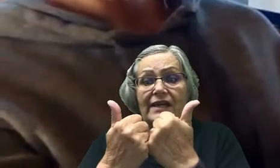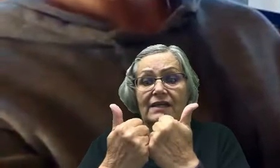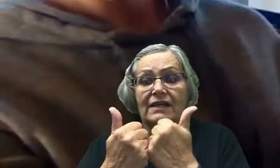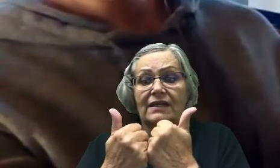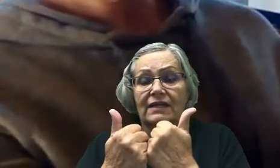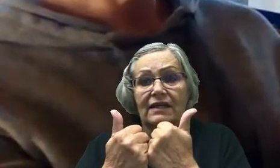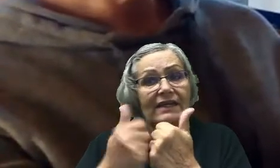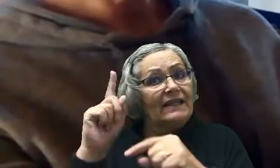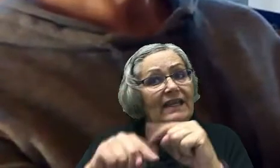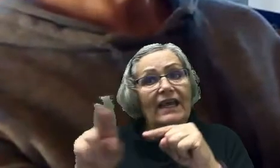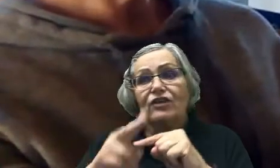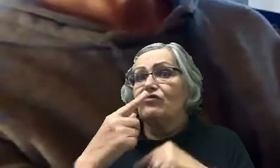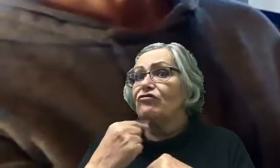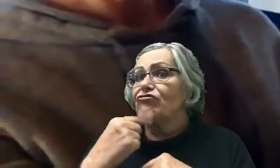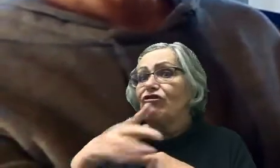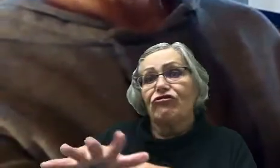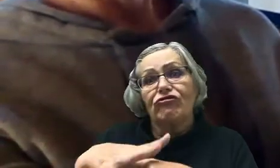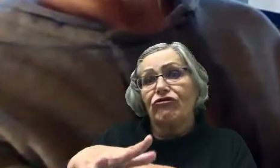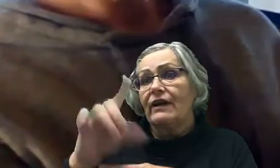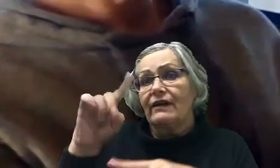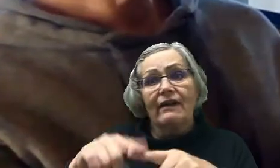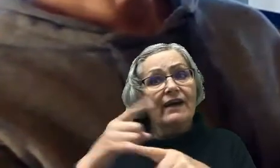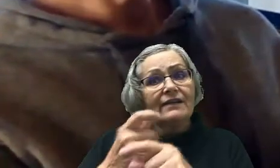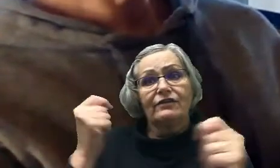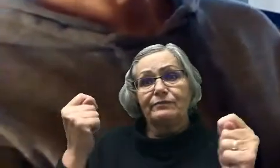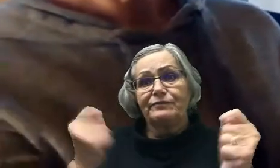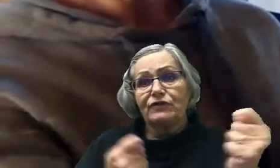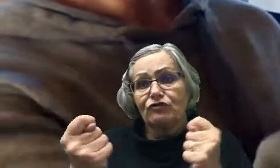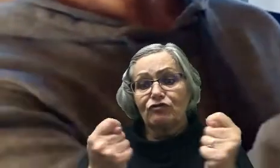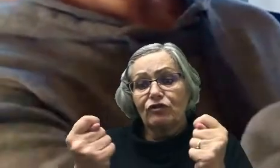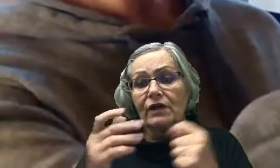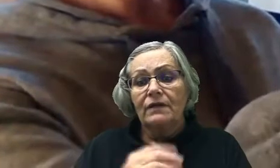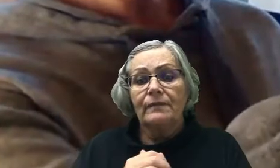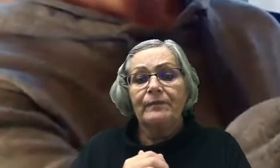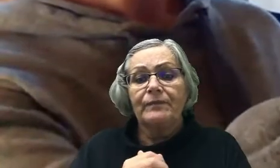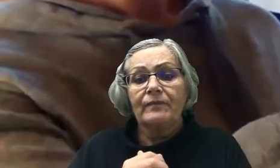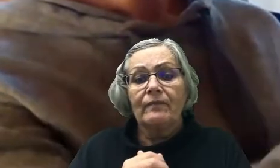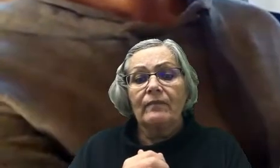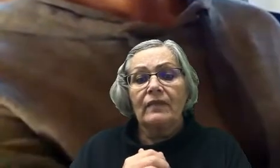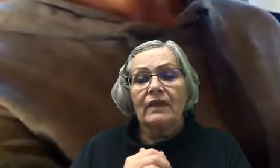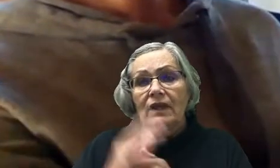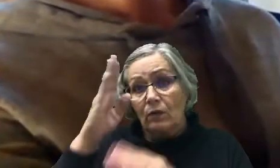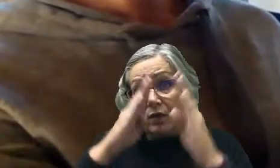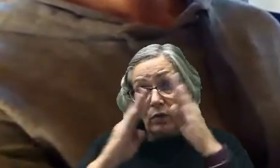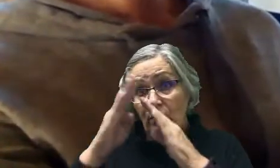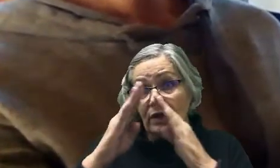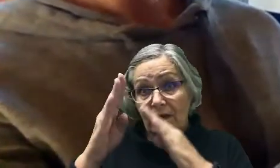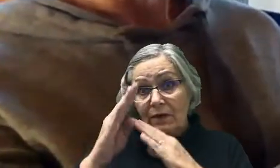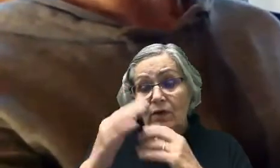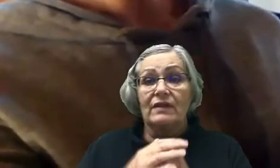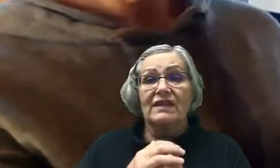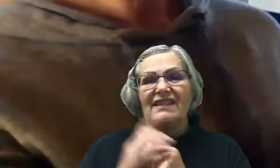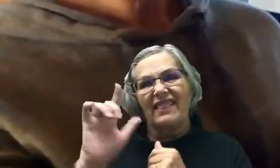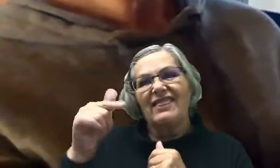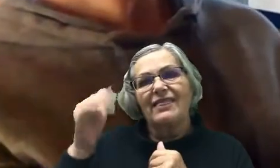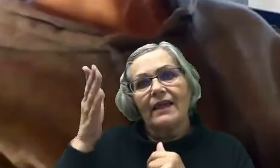wouldn't fit in his red wagon. It wouldn't fit in his truck. Clayton decided to worry about this when the